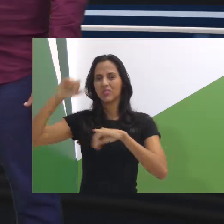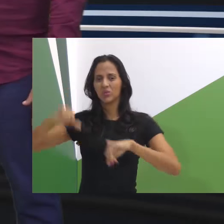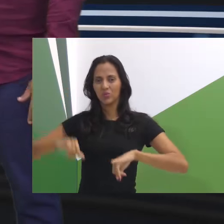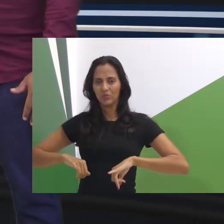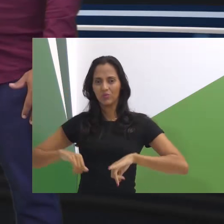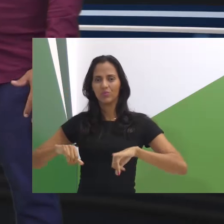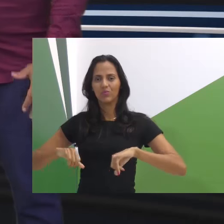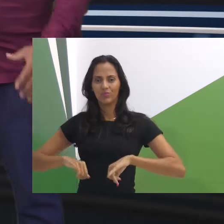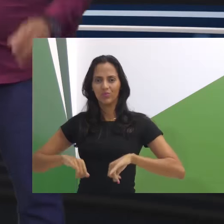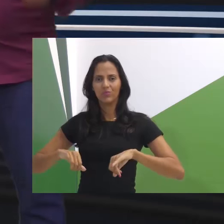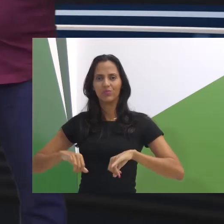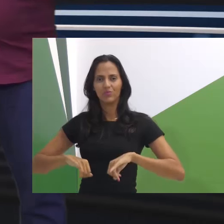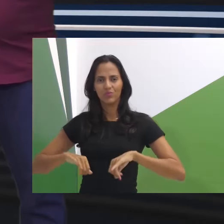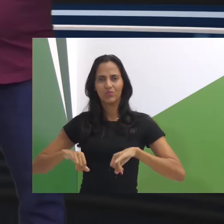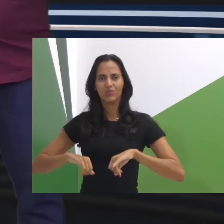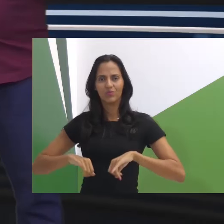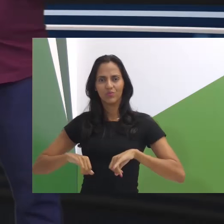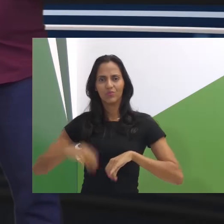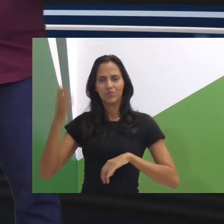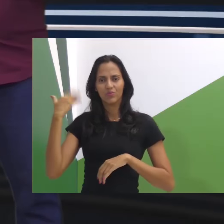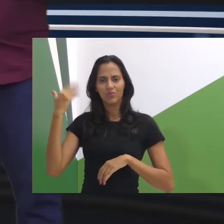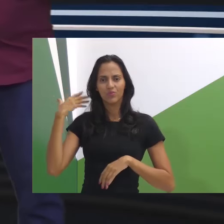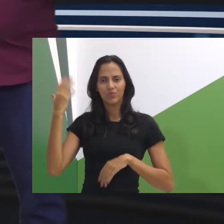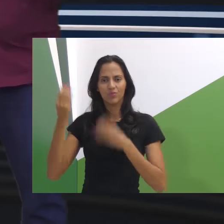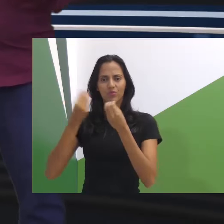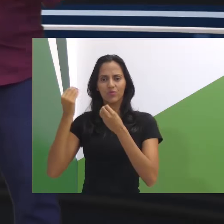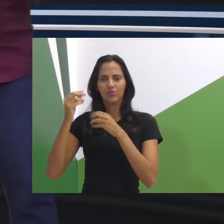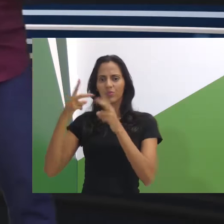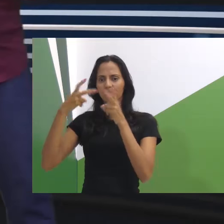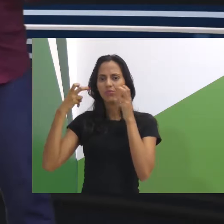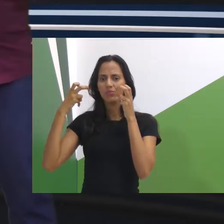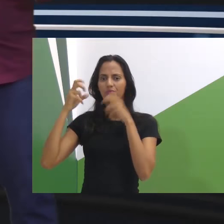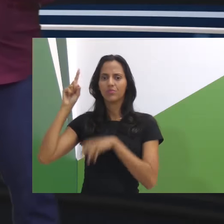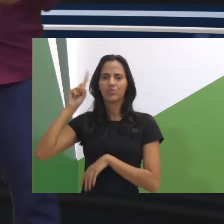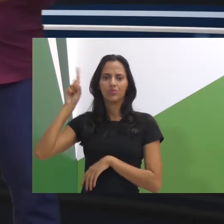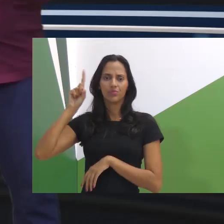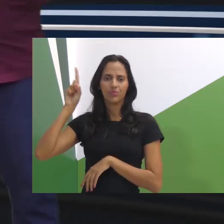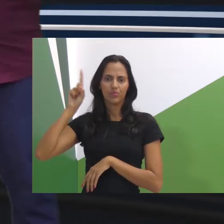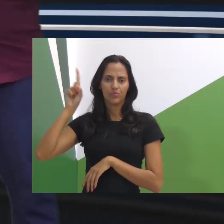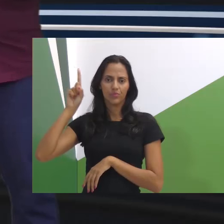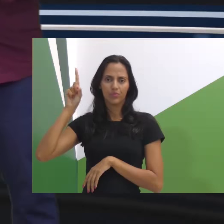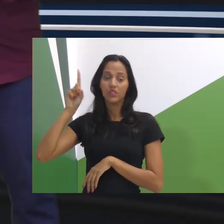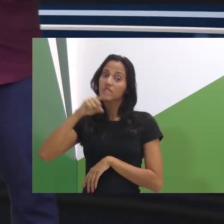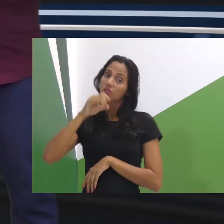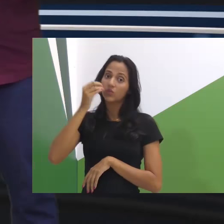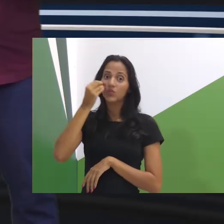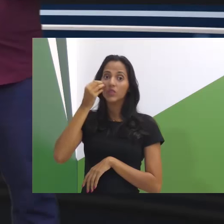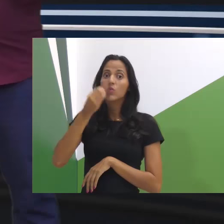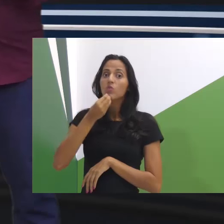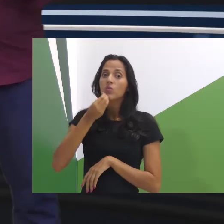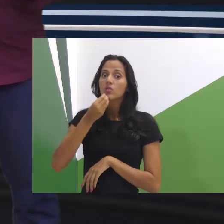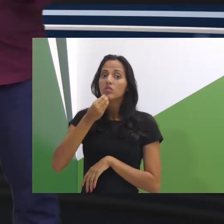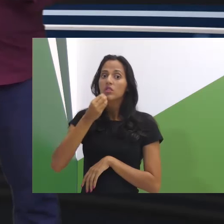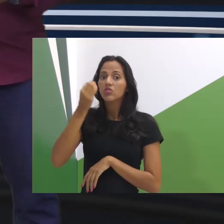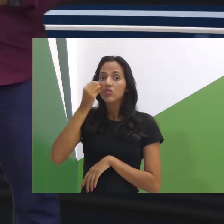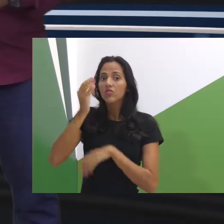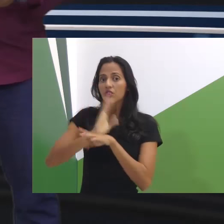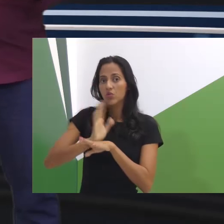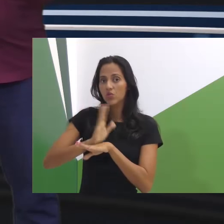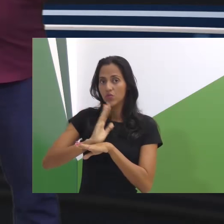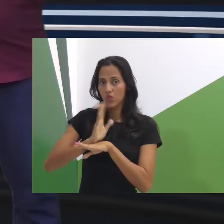on in this Atlantic's trek. So, what happens? If someone had the opportunity to watch the film Amistad, you will understand this